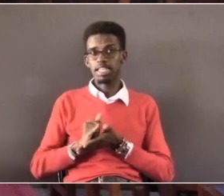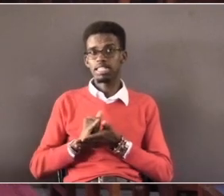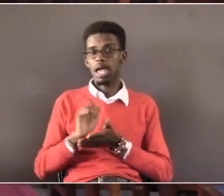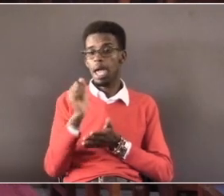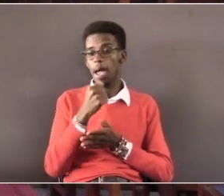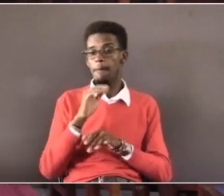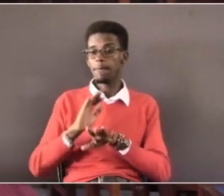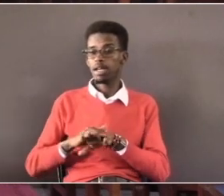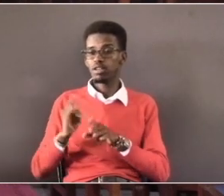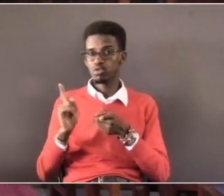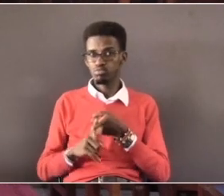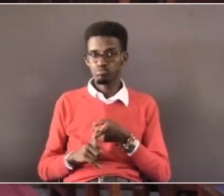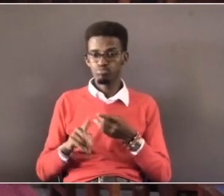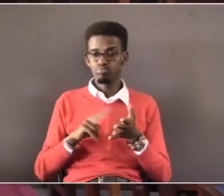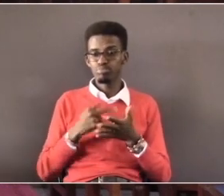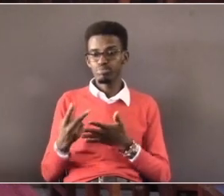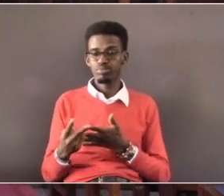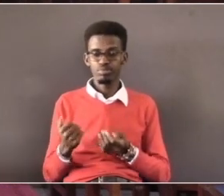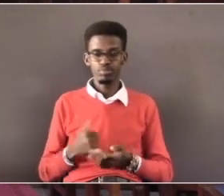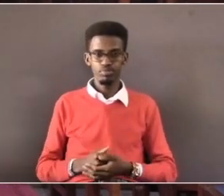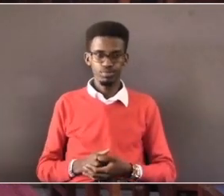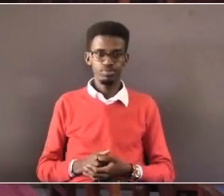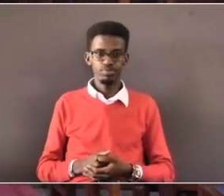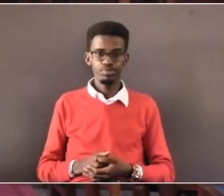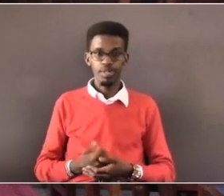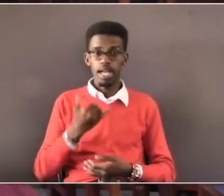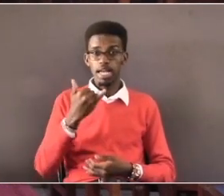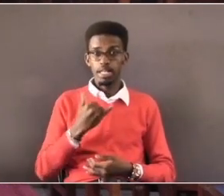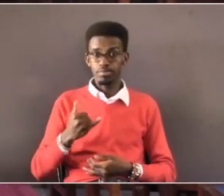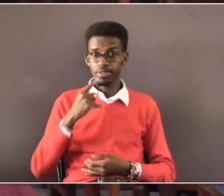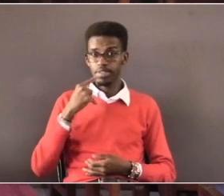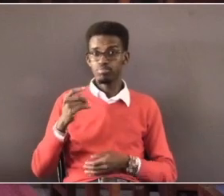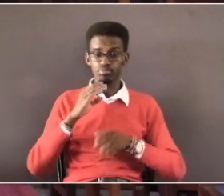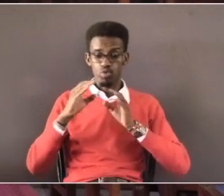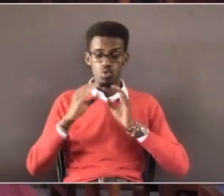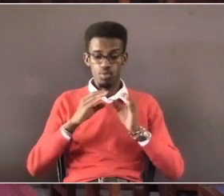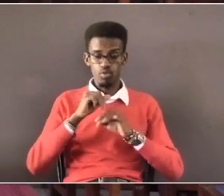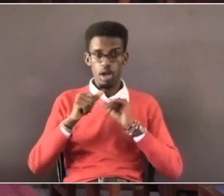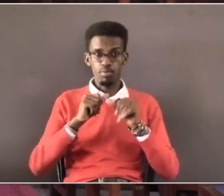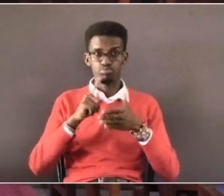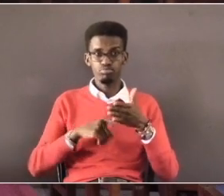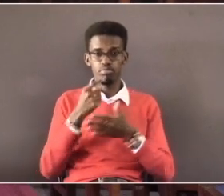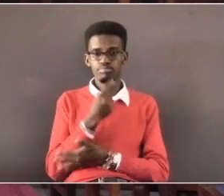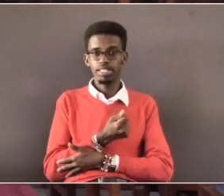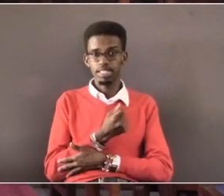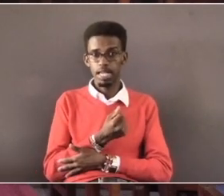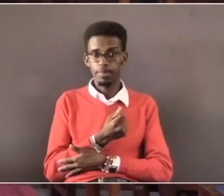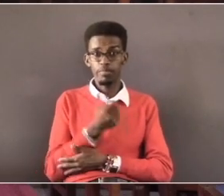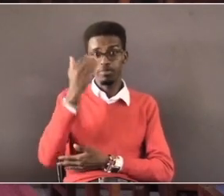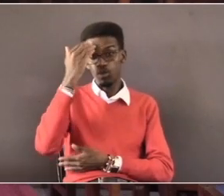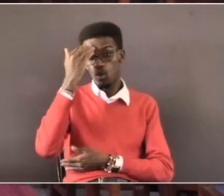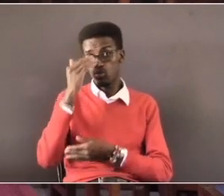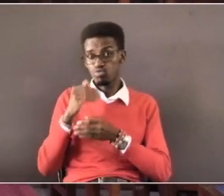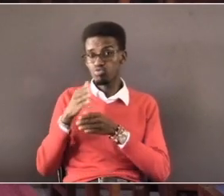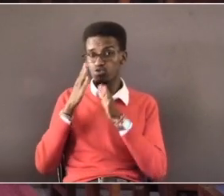cannot afford to lose. Now, this conversation about money, I know I've gone straight